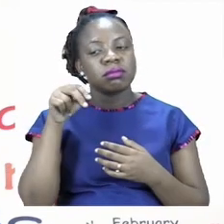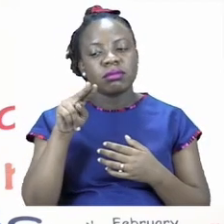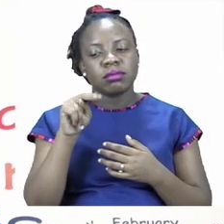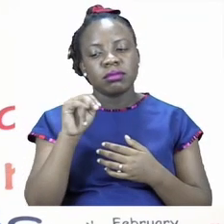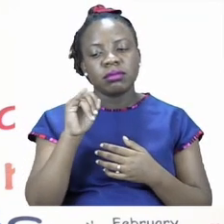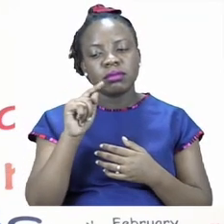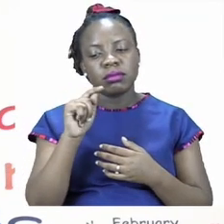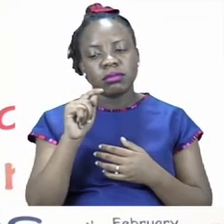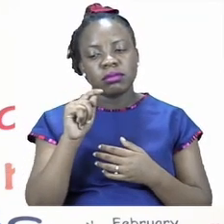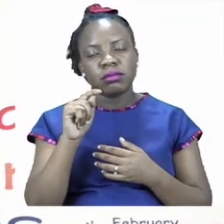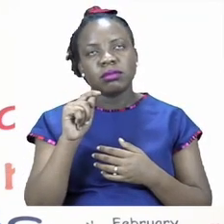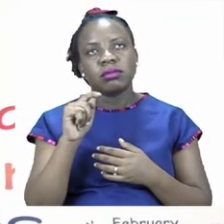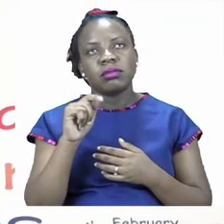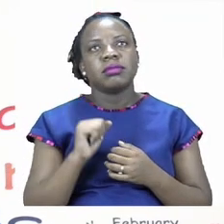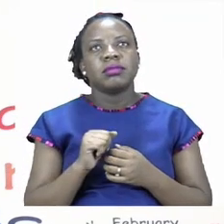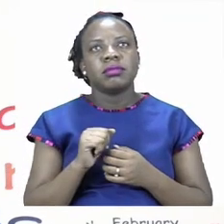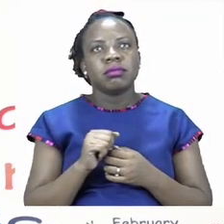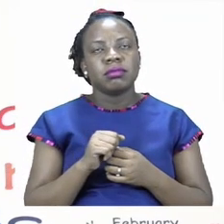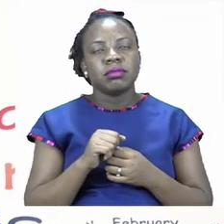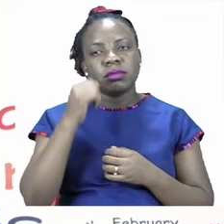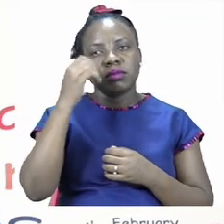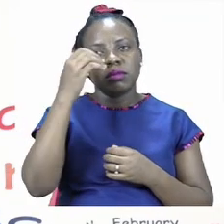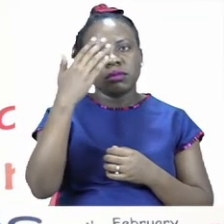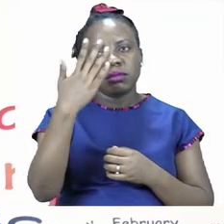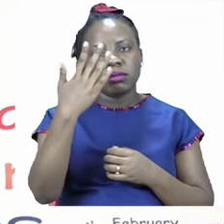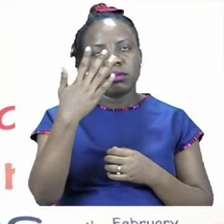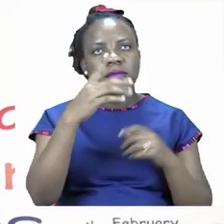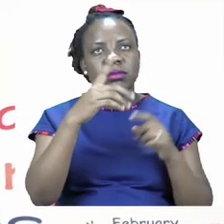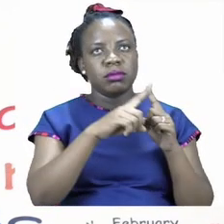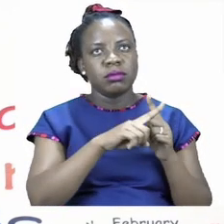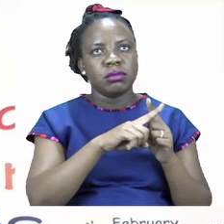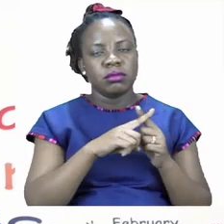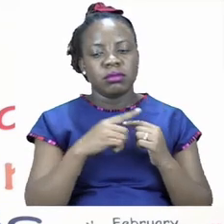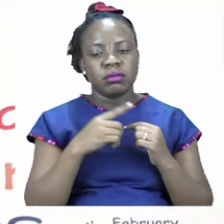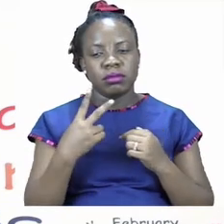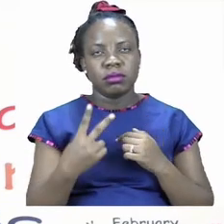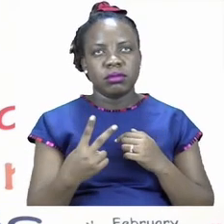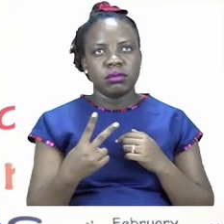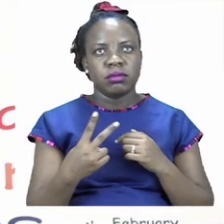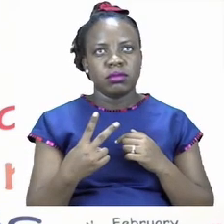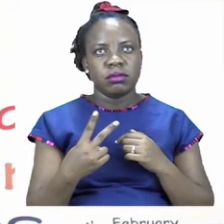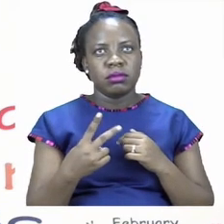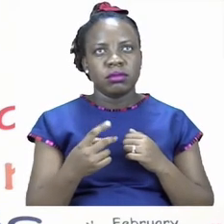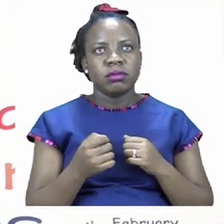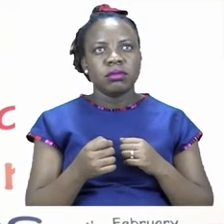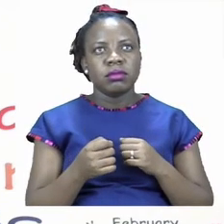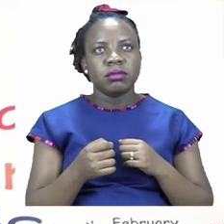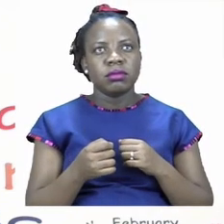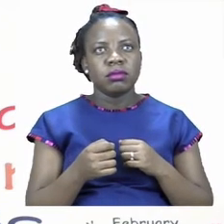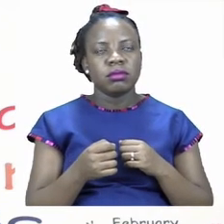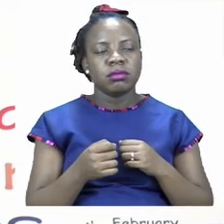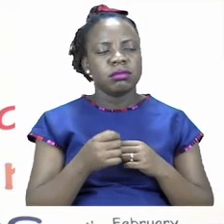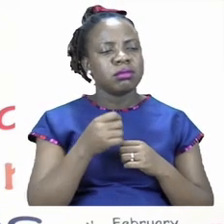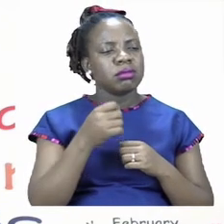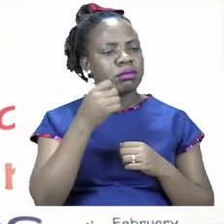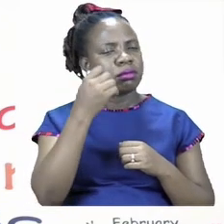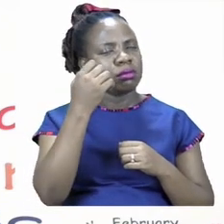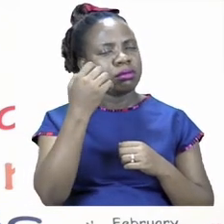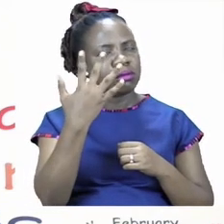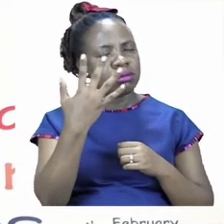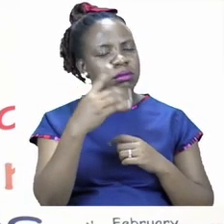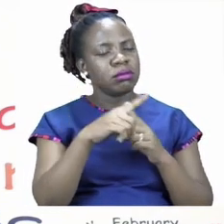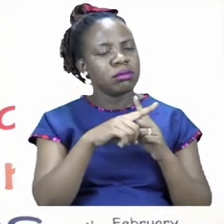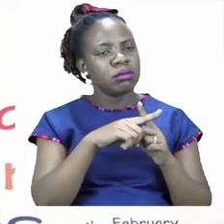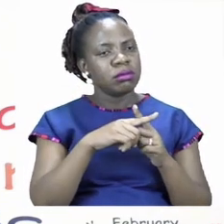side. So we say 5 times 2. Now 5 times 2, boys and